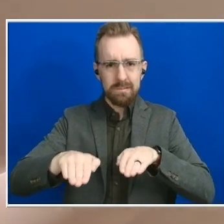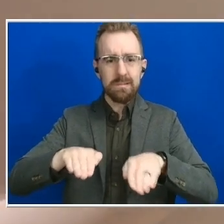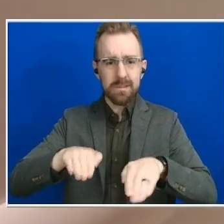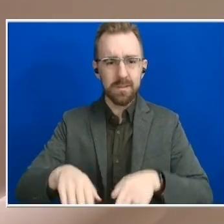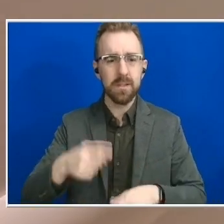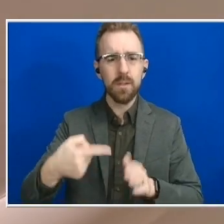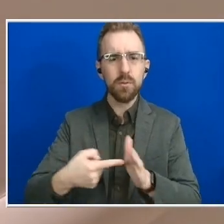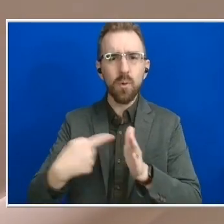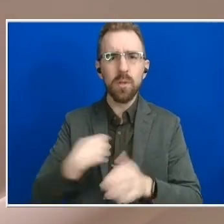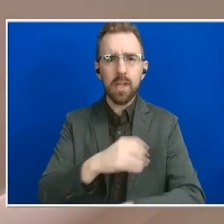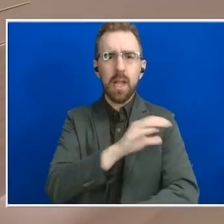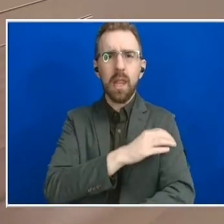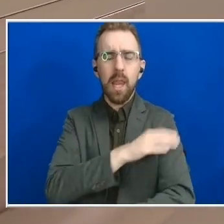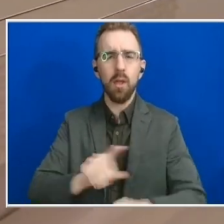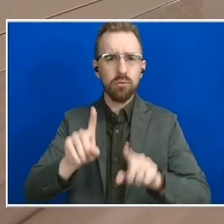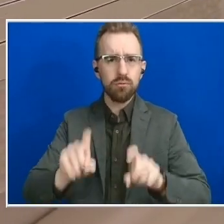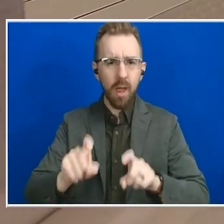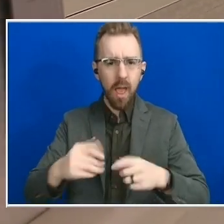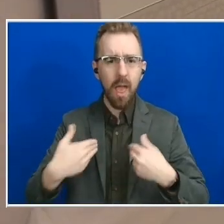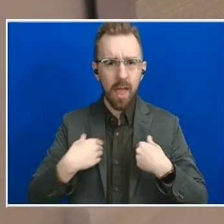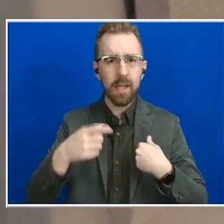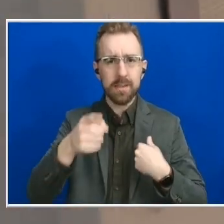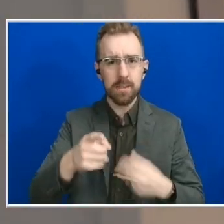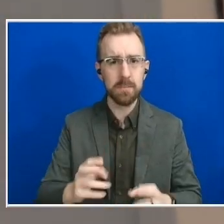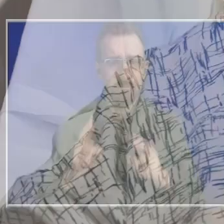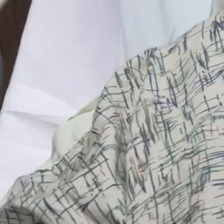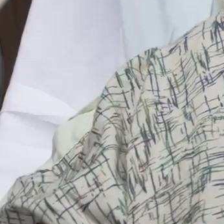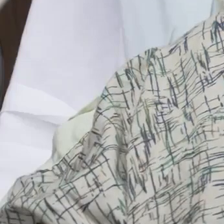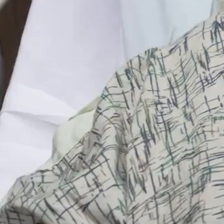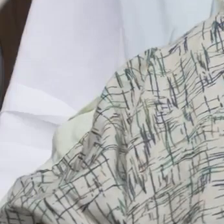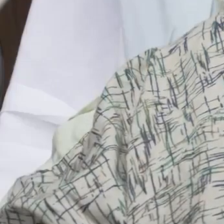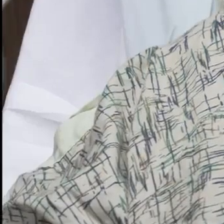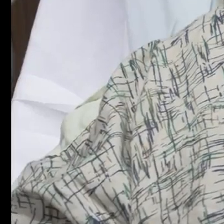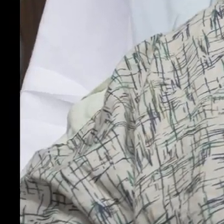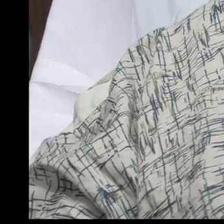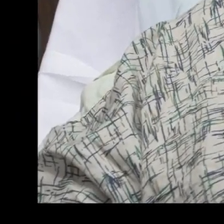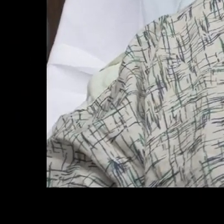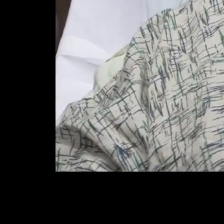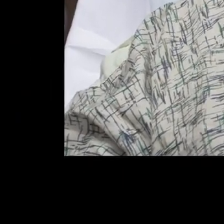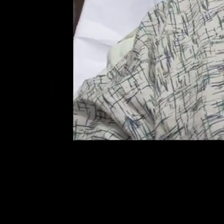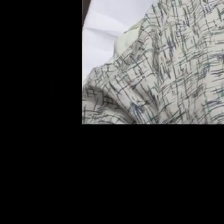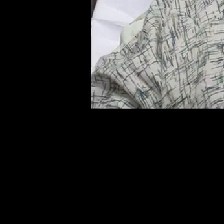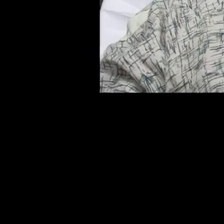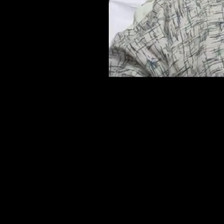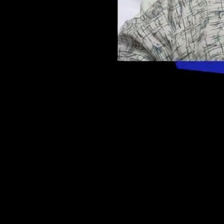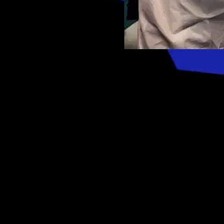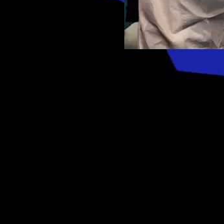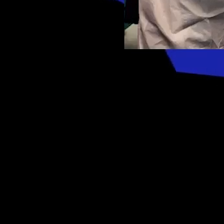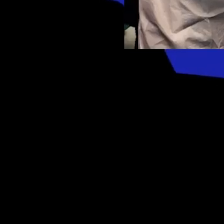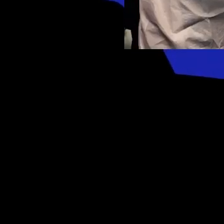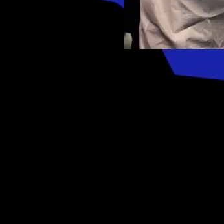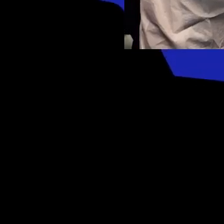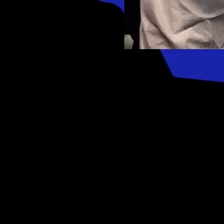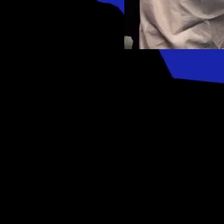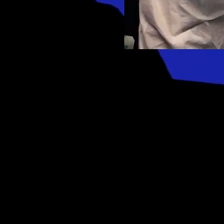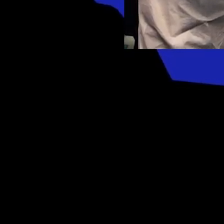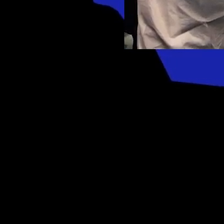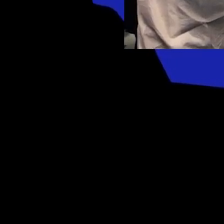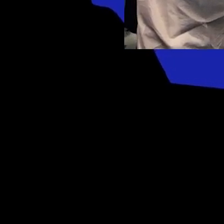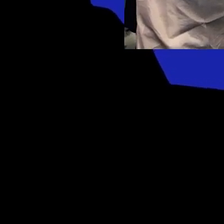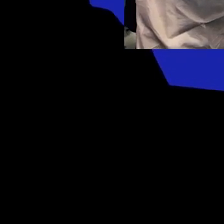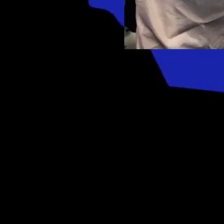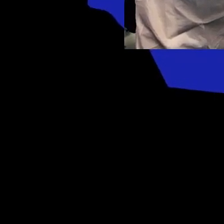trial that has John hoping for a steady stride. Never had anything done like this. John Kiger is the first person west